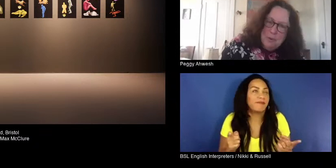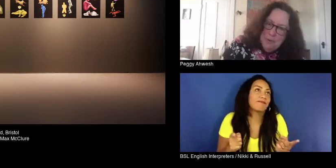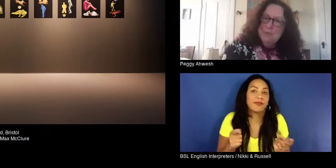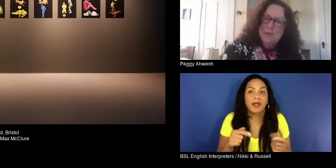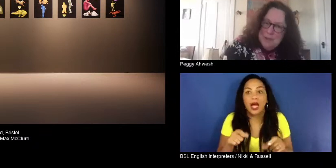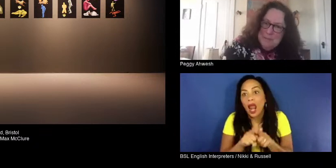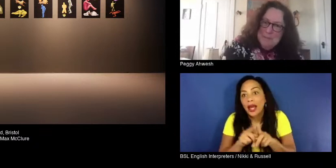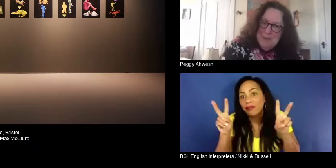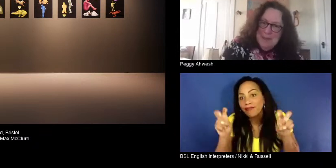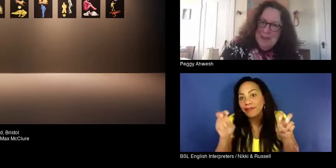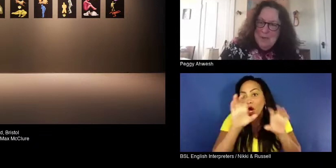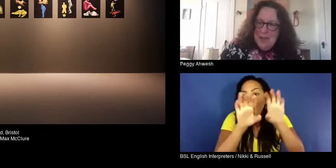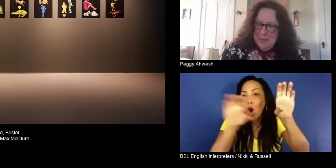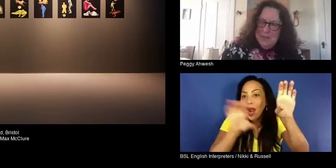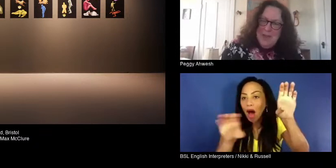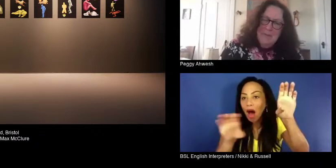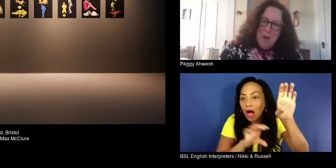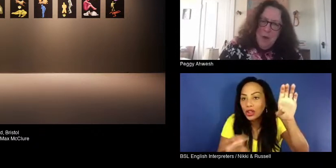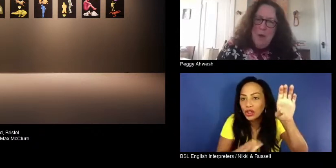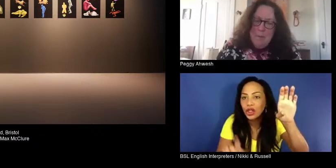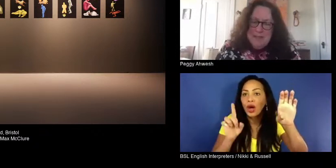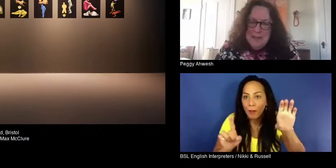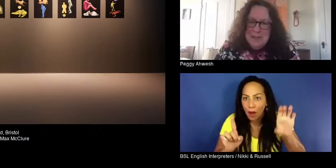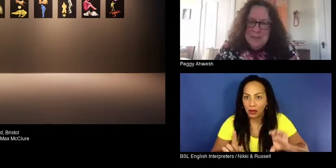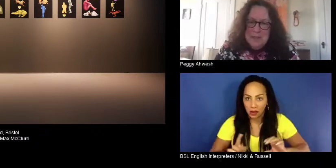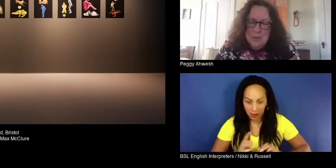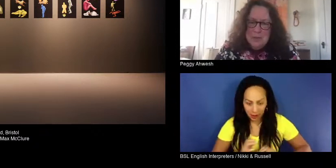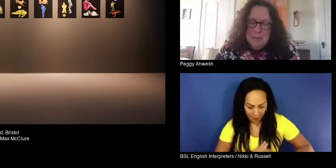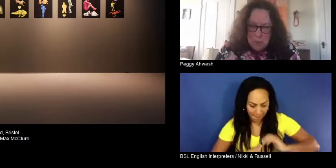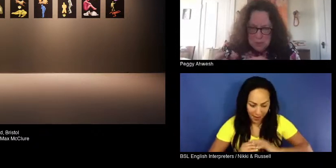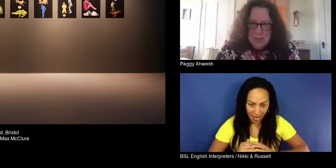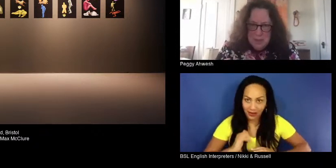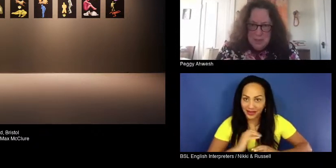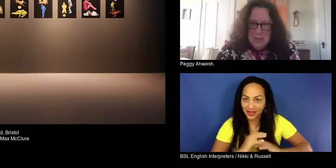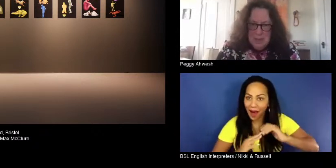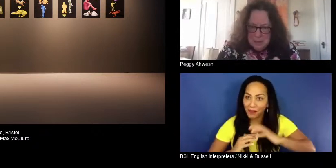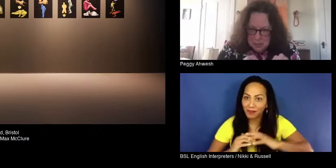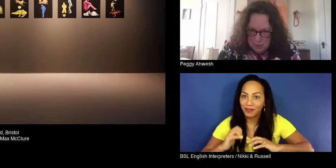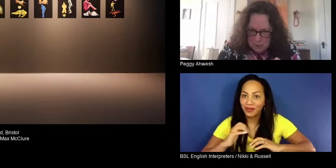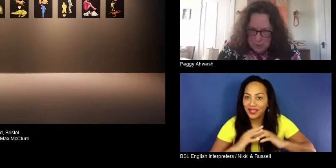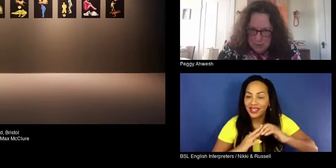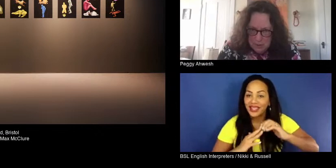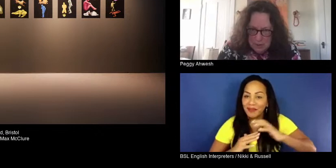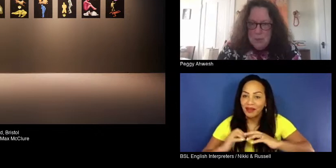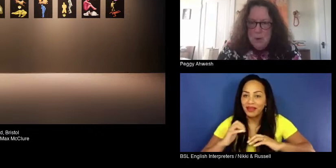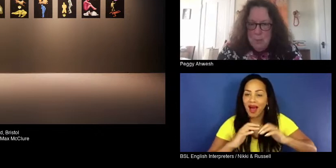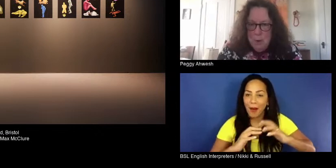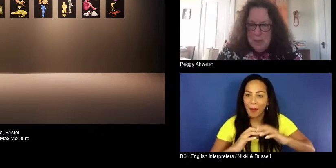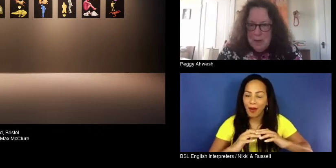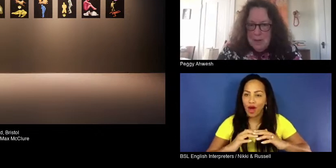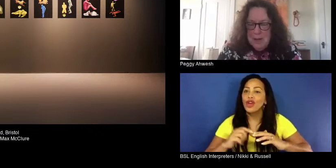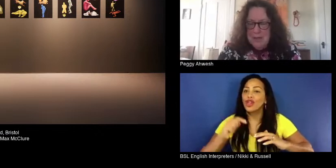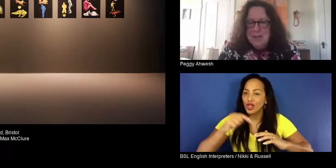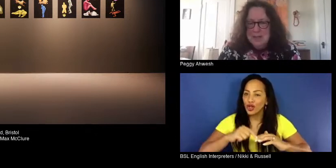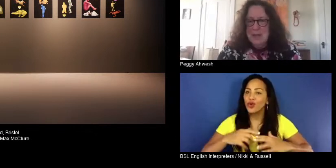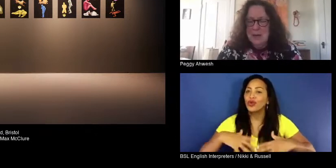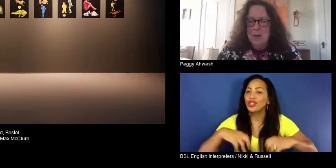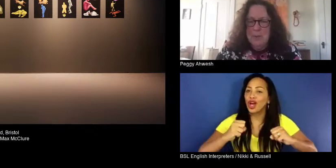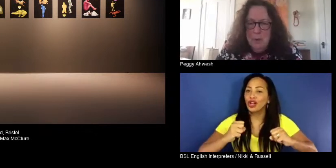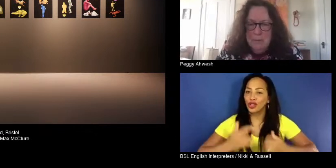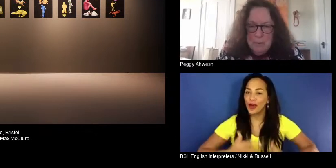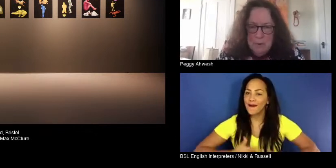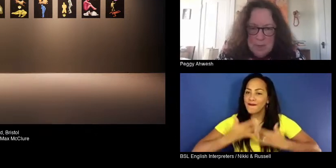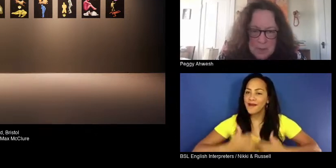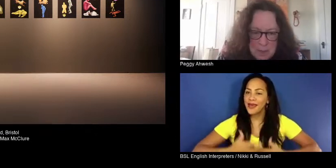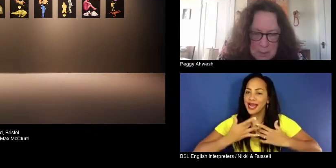it accrues, you get this kind of overwhelming sense of a certain person and a certain historical moment. And I think that's kind of what